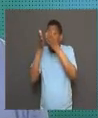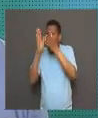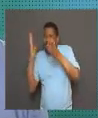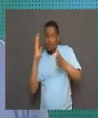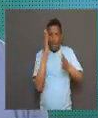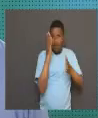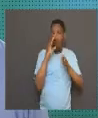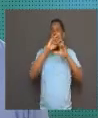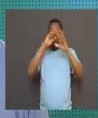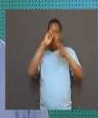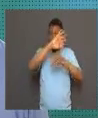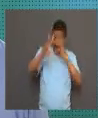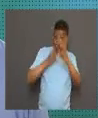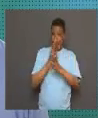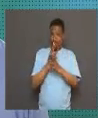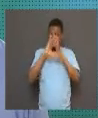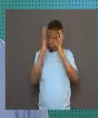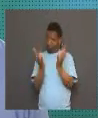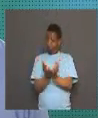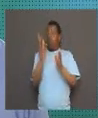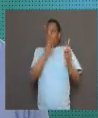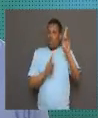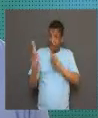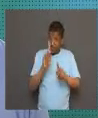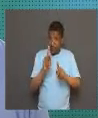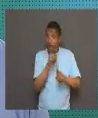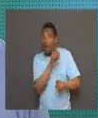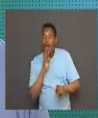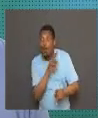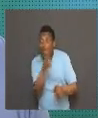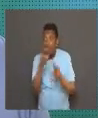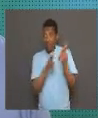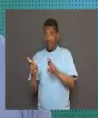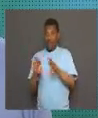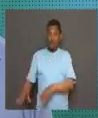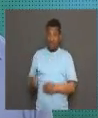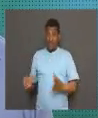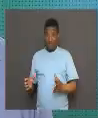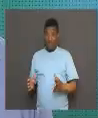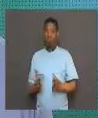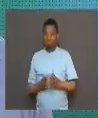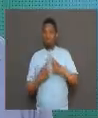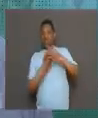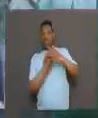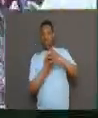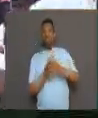world populations. Are you ready, students? Then let us begin.